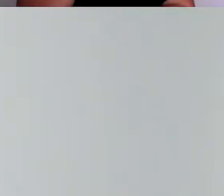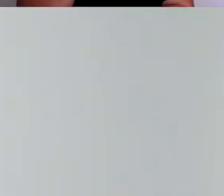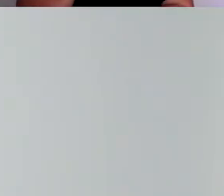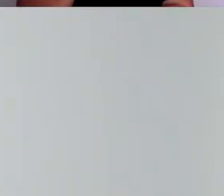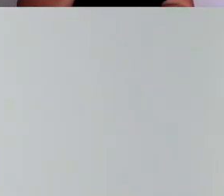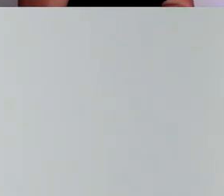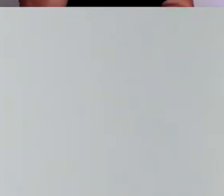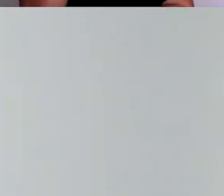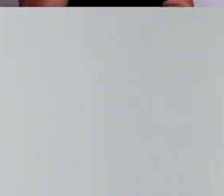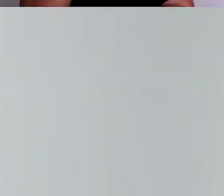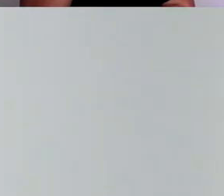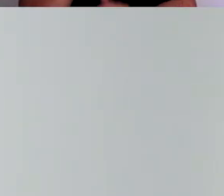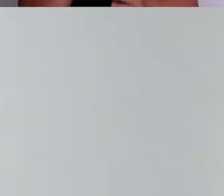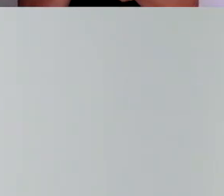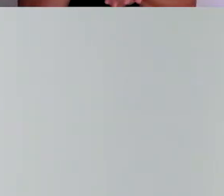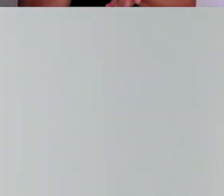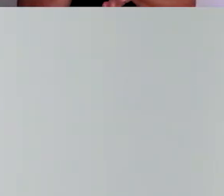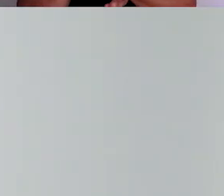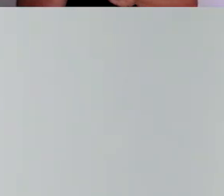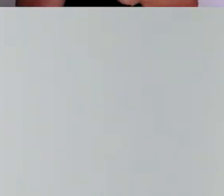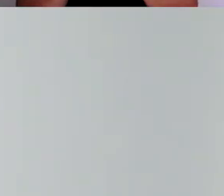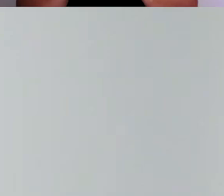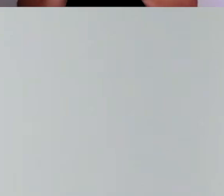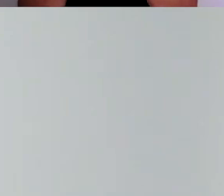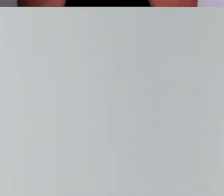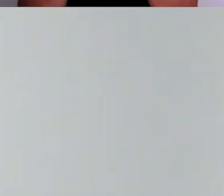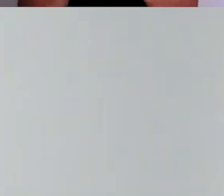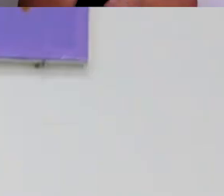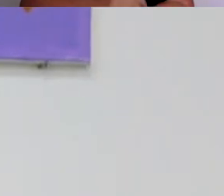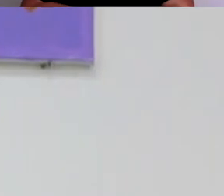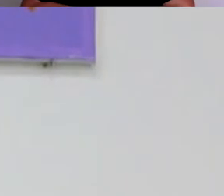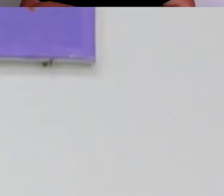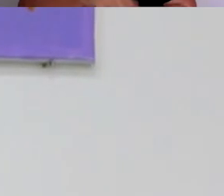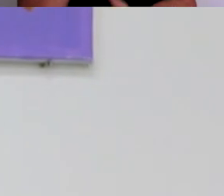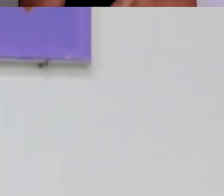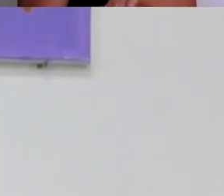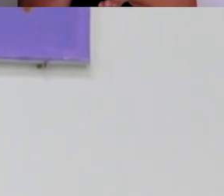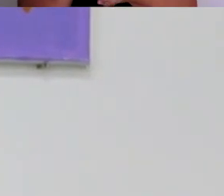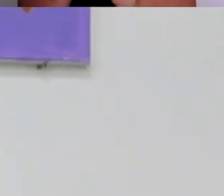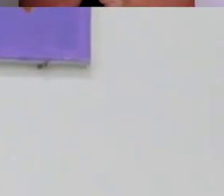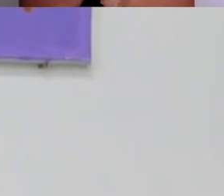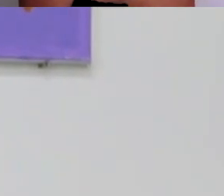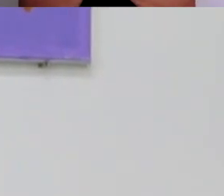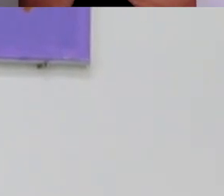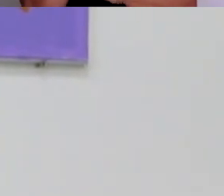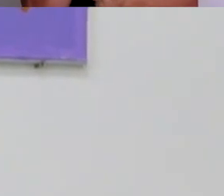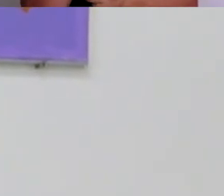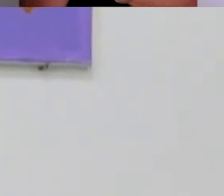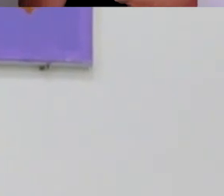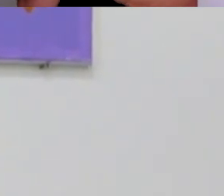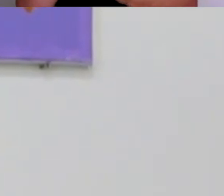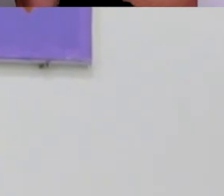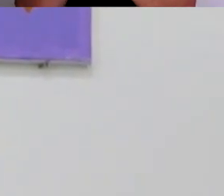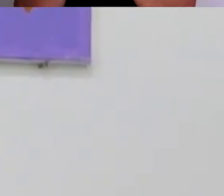call it the Centre for short. This centre makes sure people